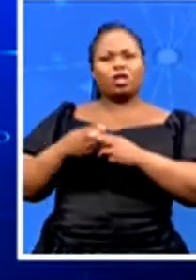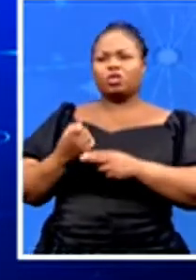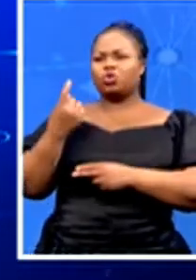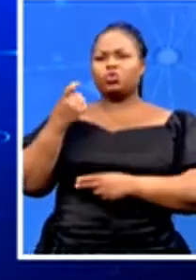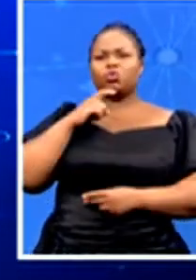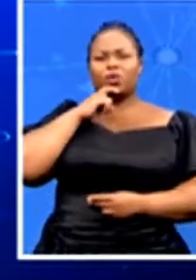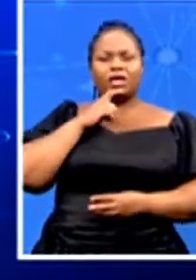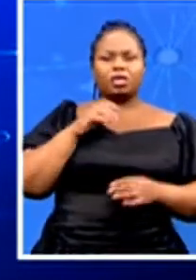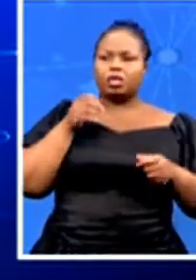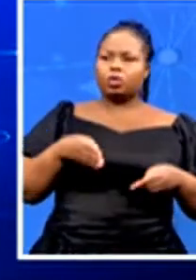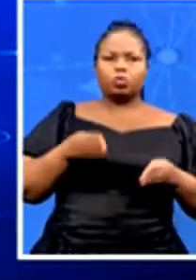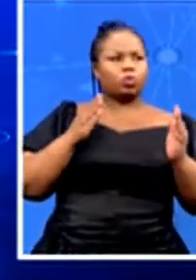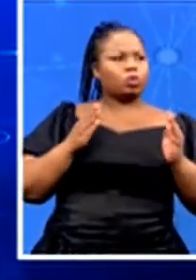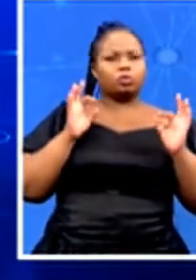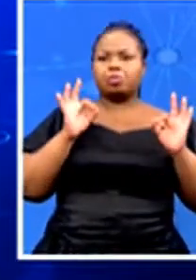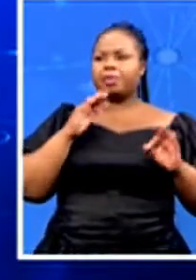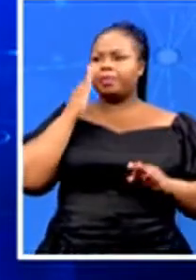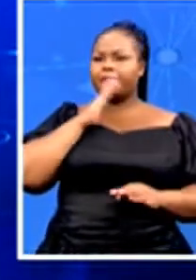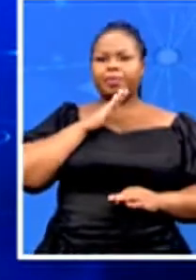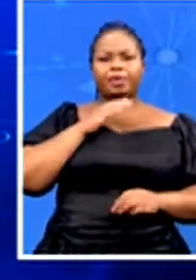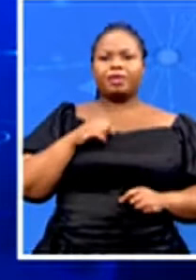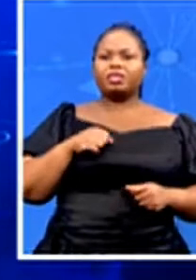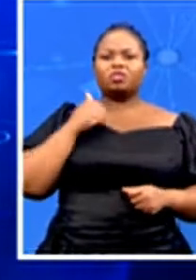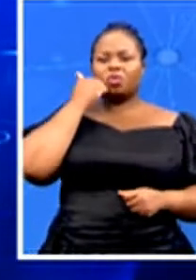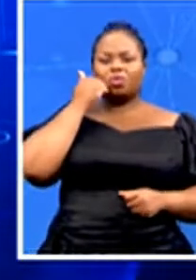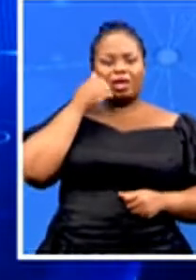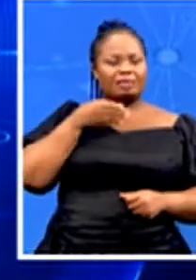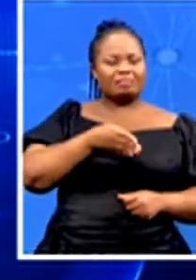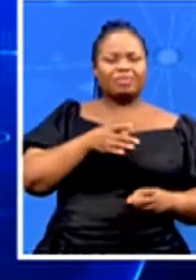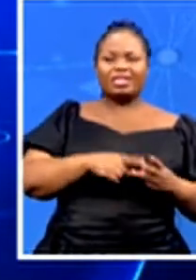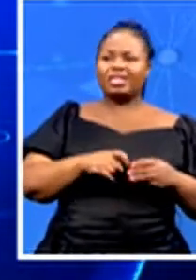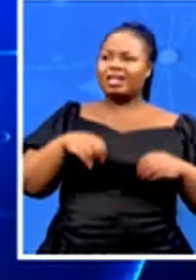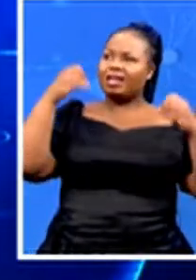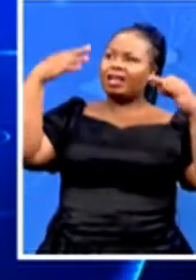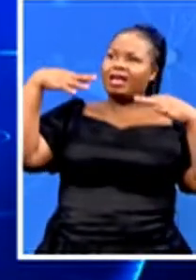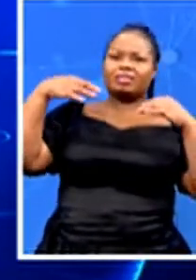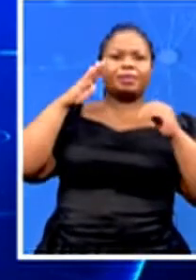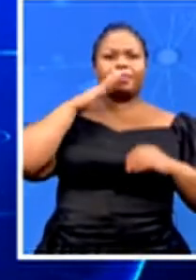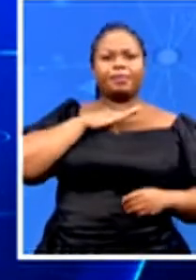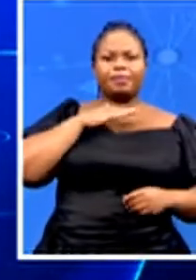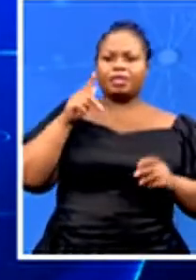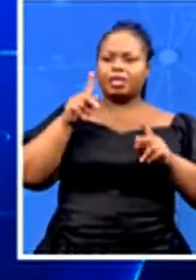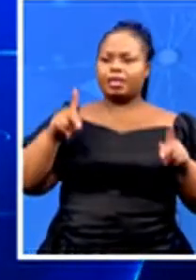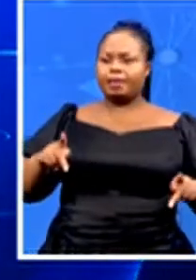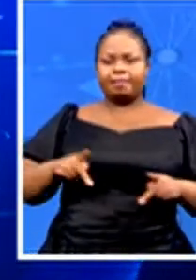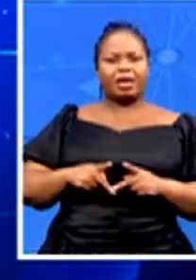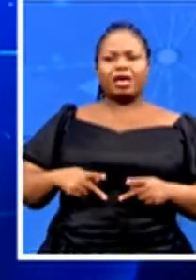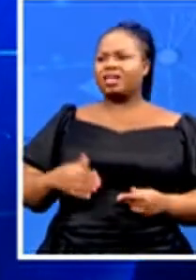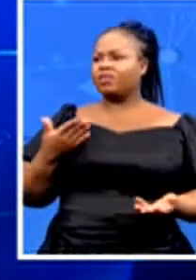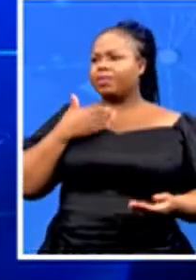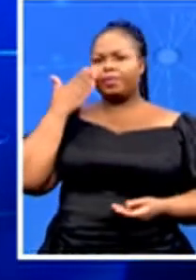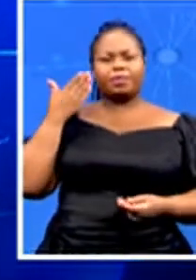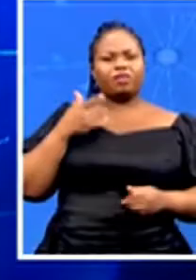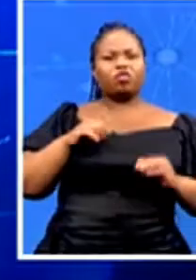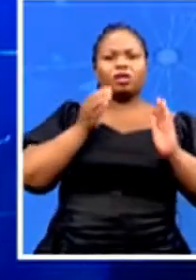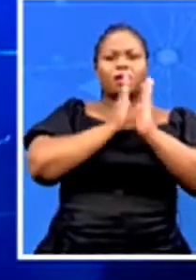are lucky to have a street light, there are no parks in informal settlements, there are no libraries in informal settlements.